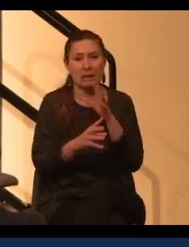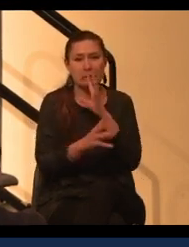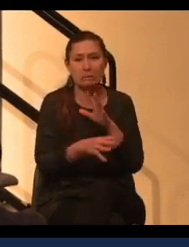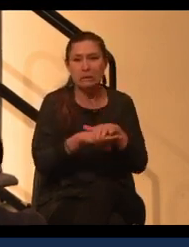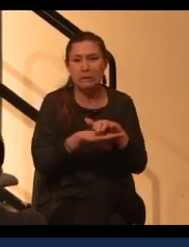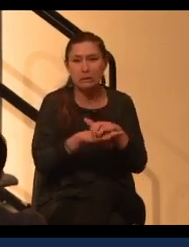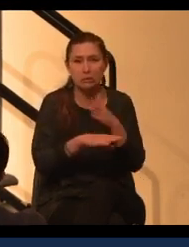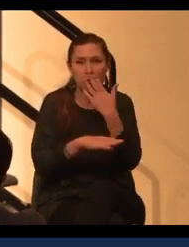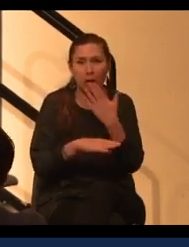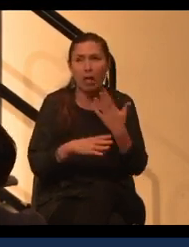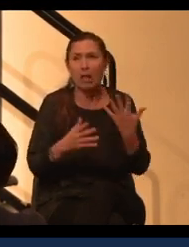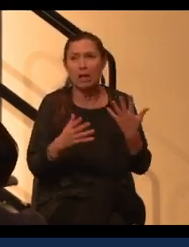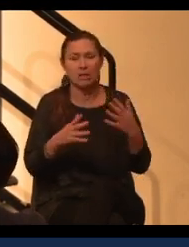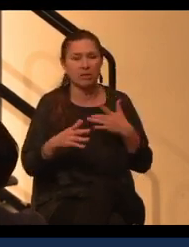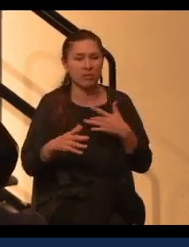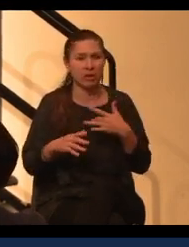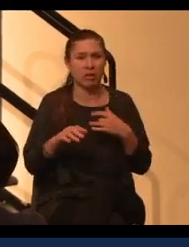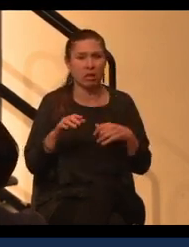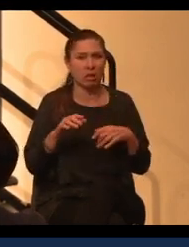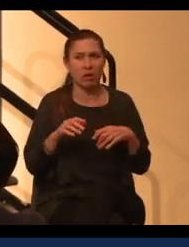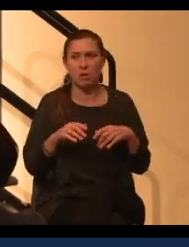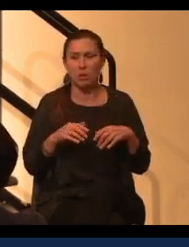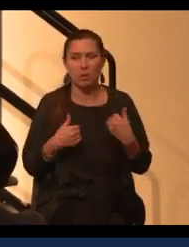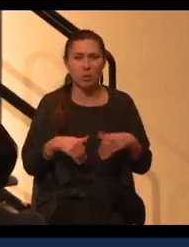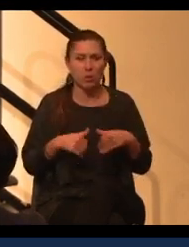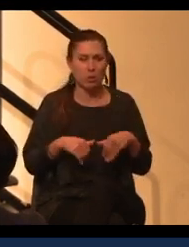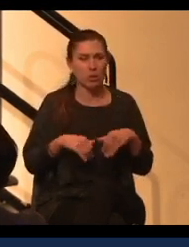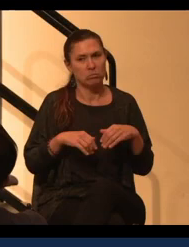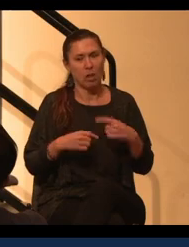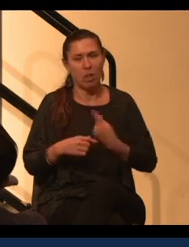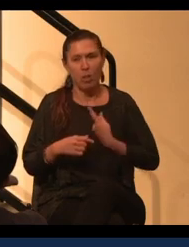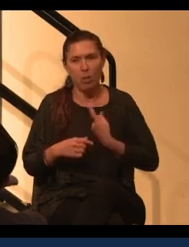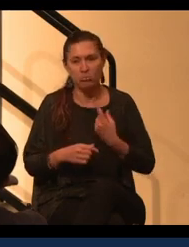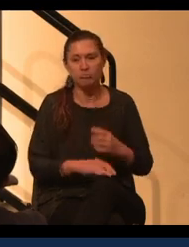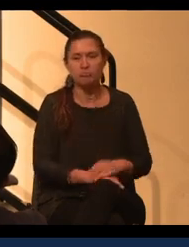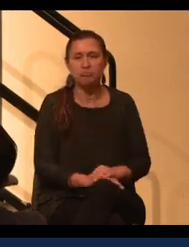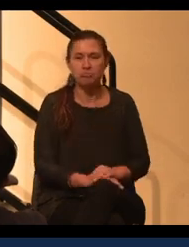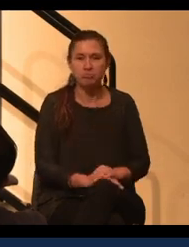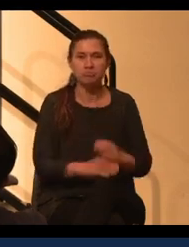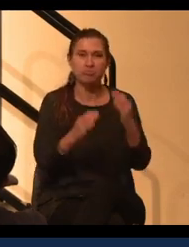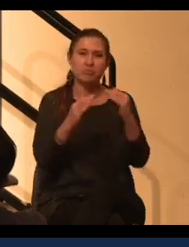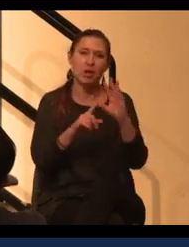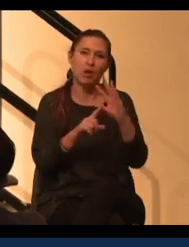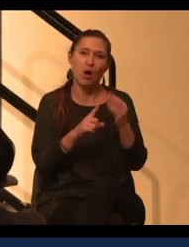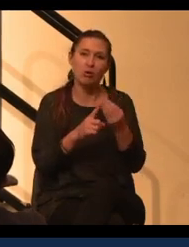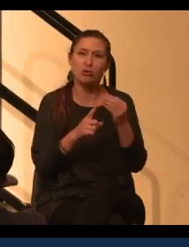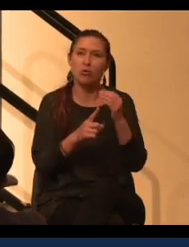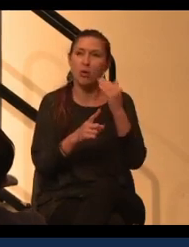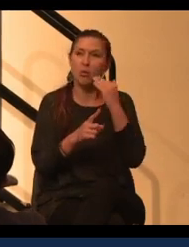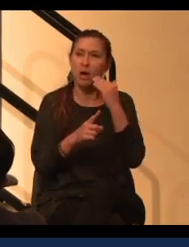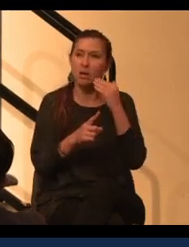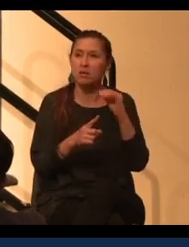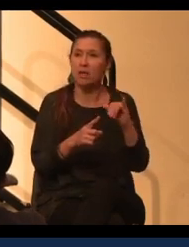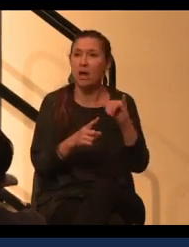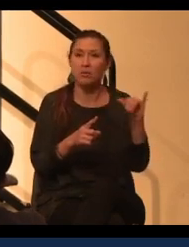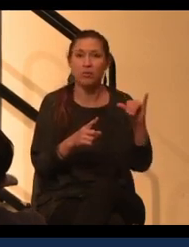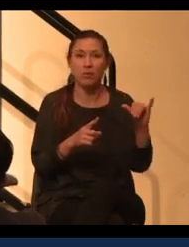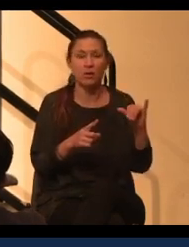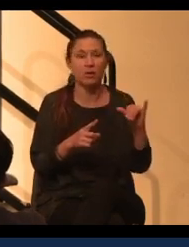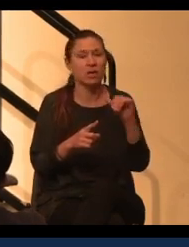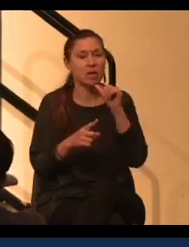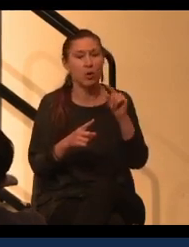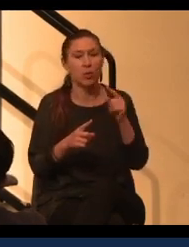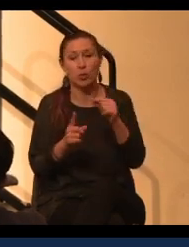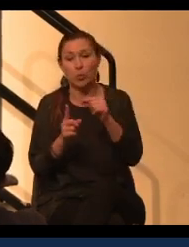in the host language. Cultural awareness, of course, right? Just knowing beyond just the words